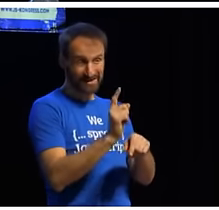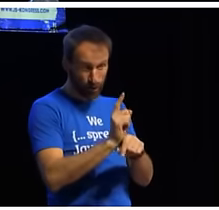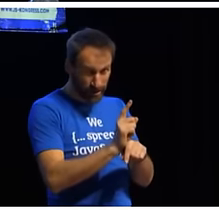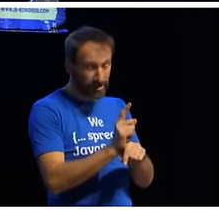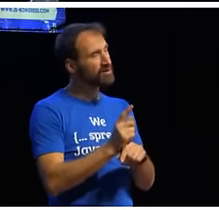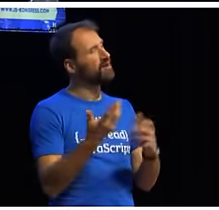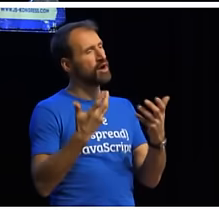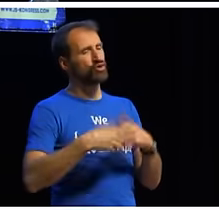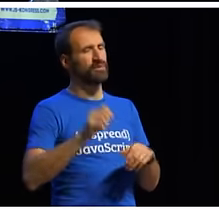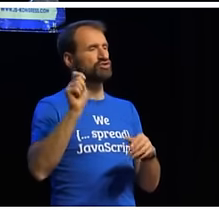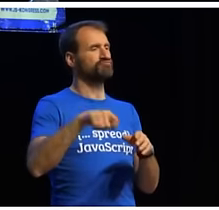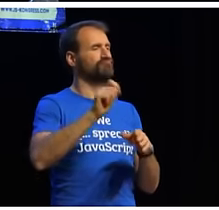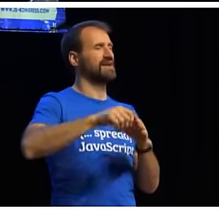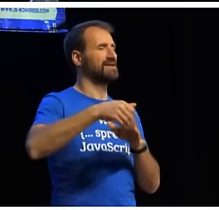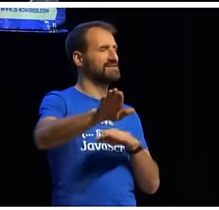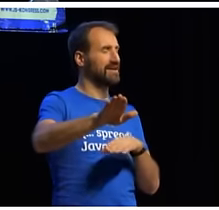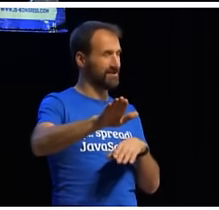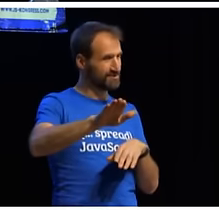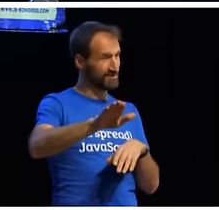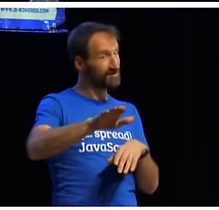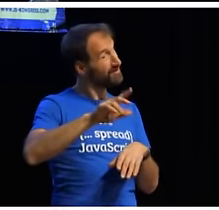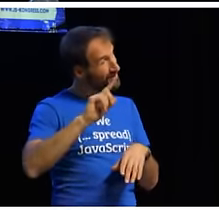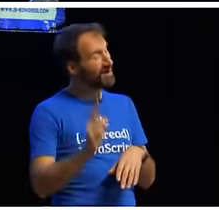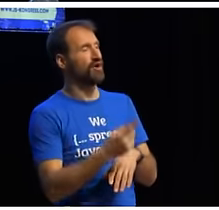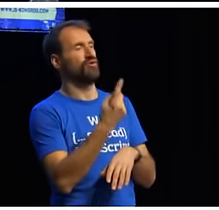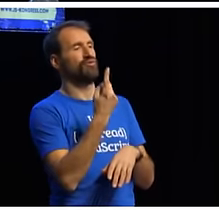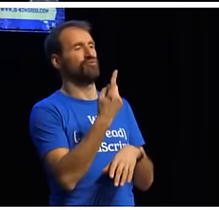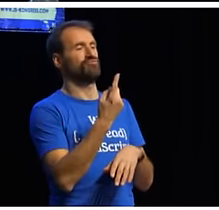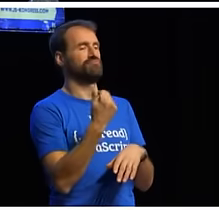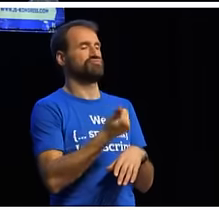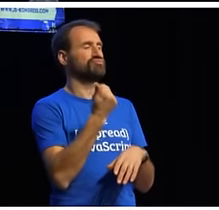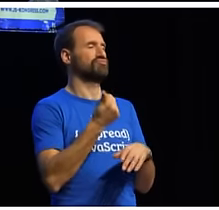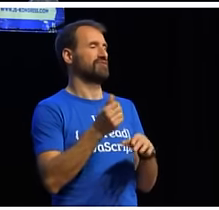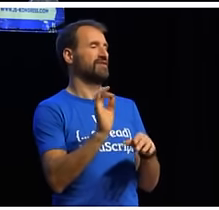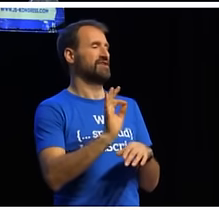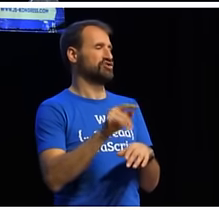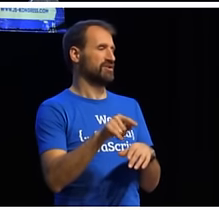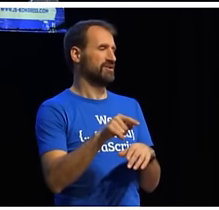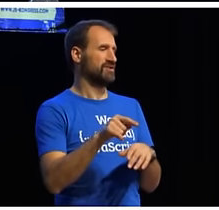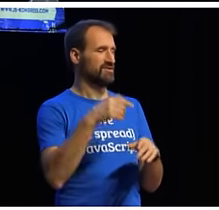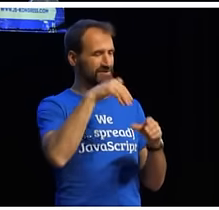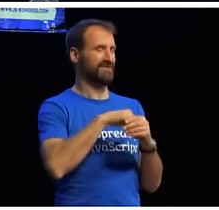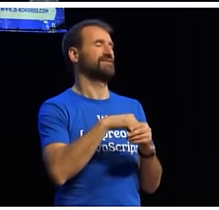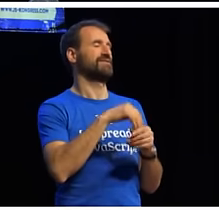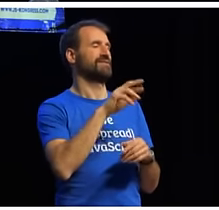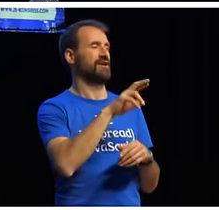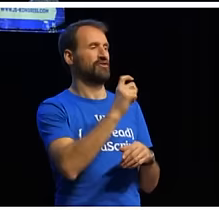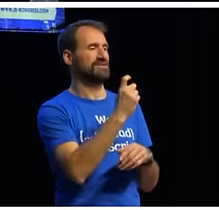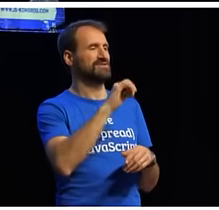automatically canceled. That is also a good feature about in RxJS.